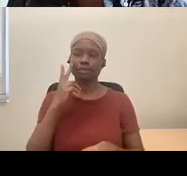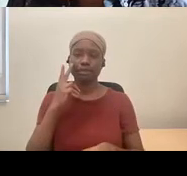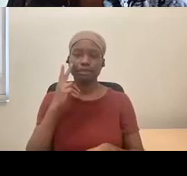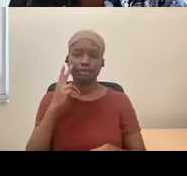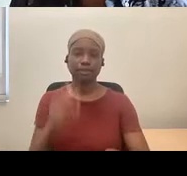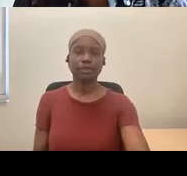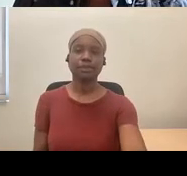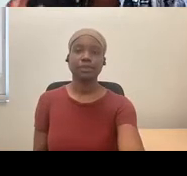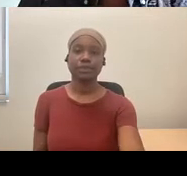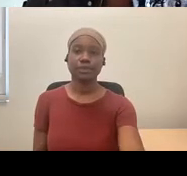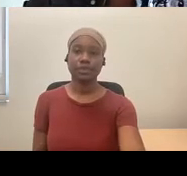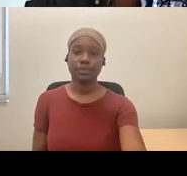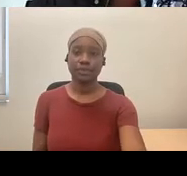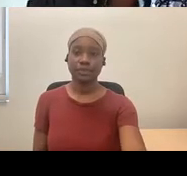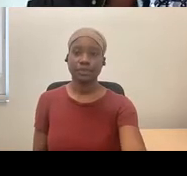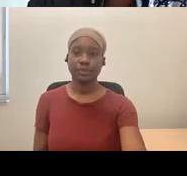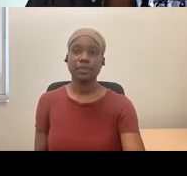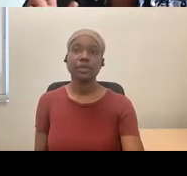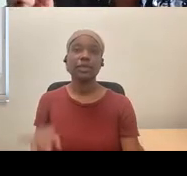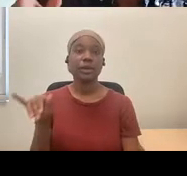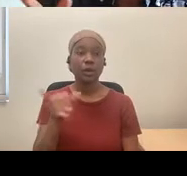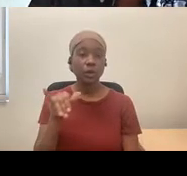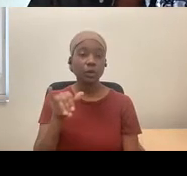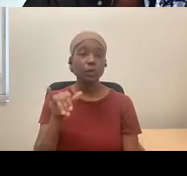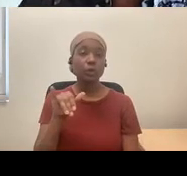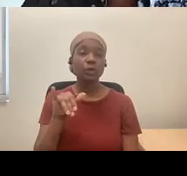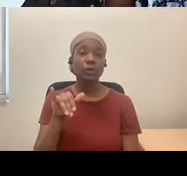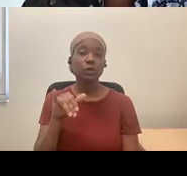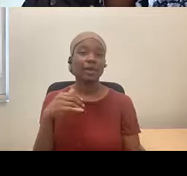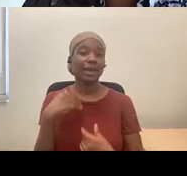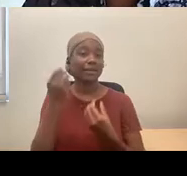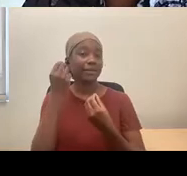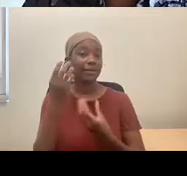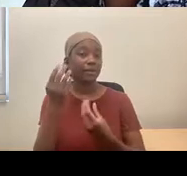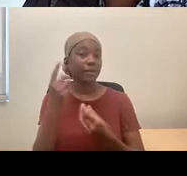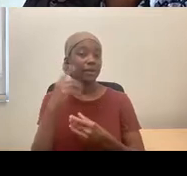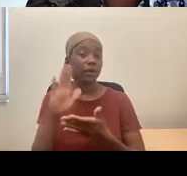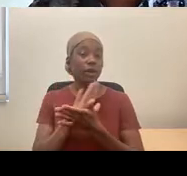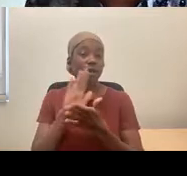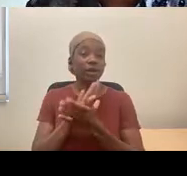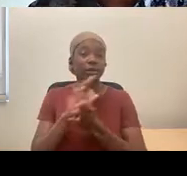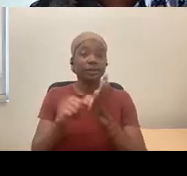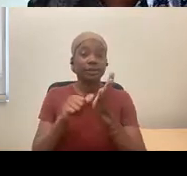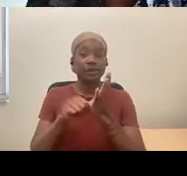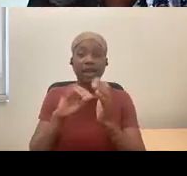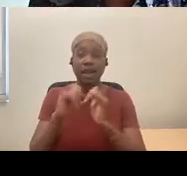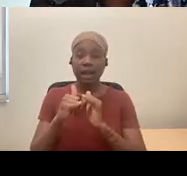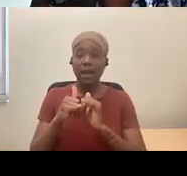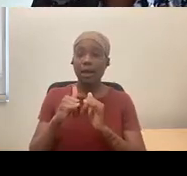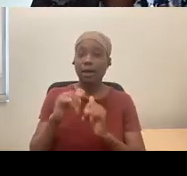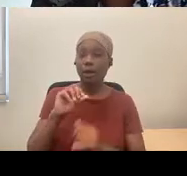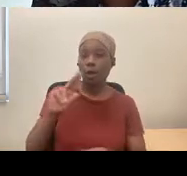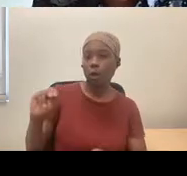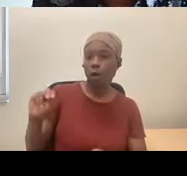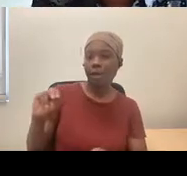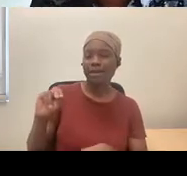You can also, and then in Windows also, there's information on that documentation page about turning on and off those microphone and camera for your different